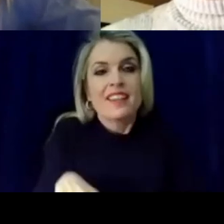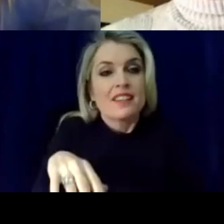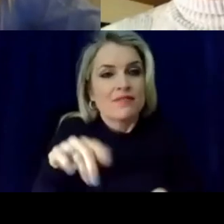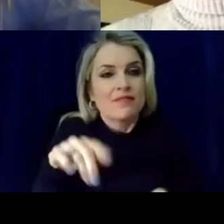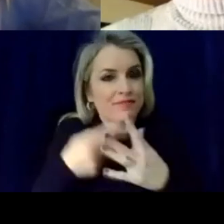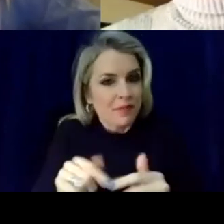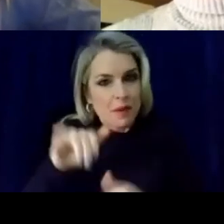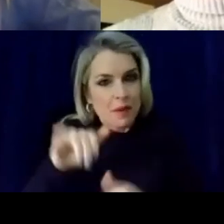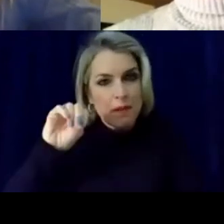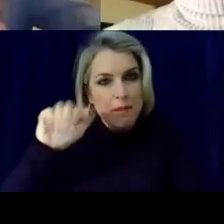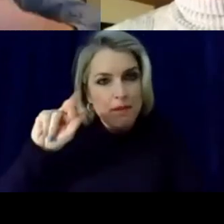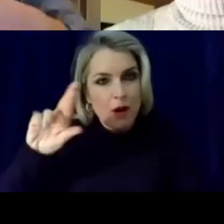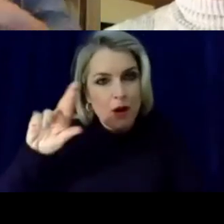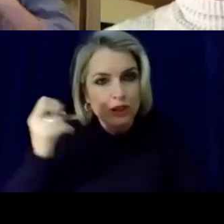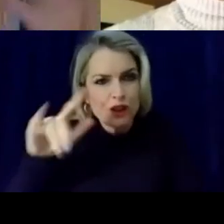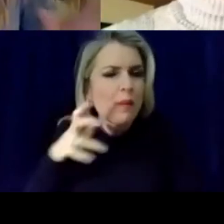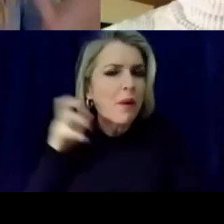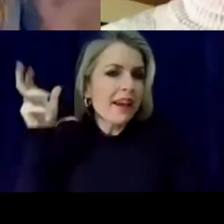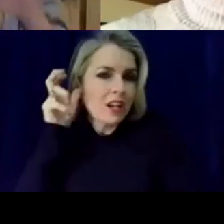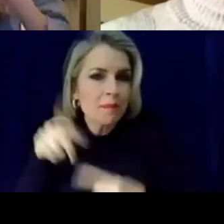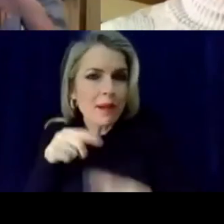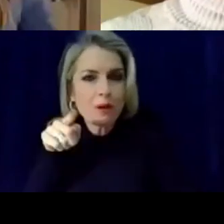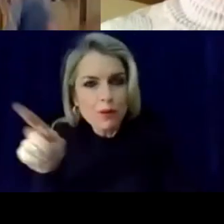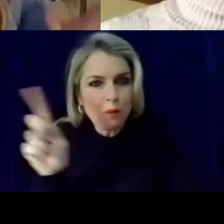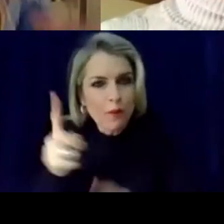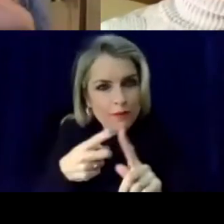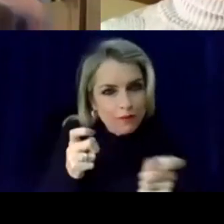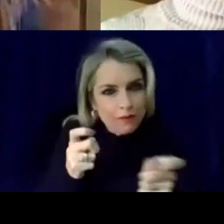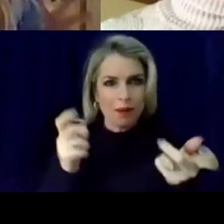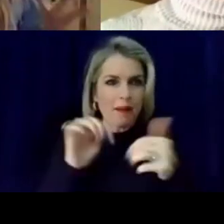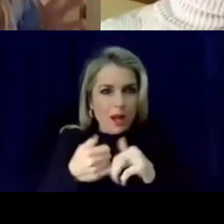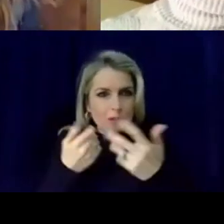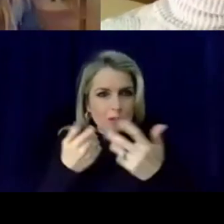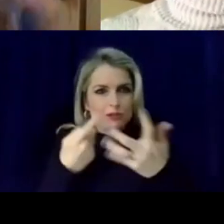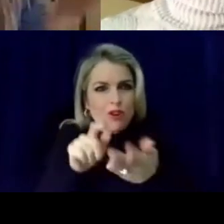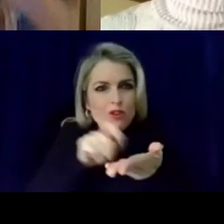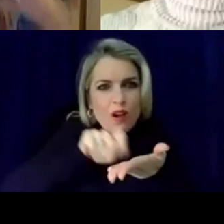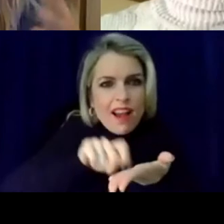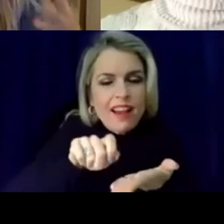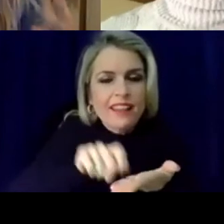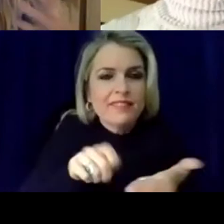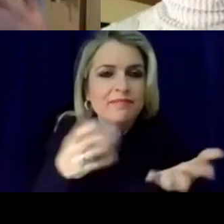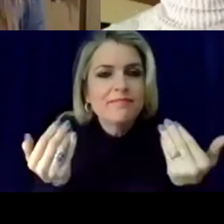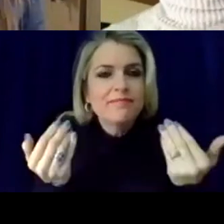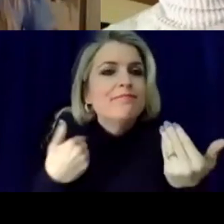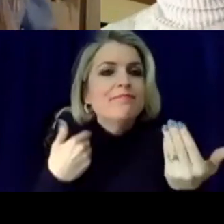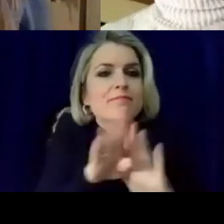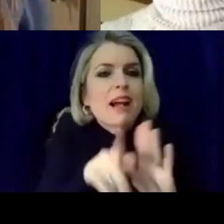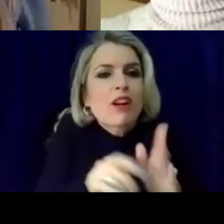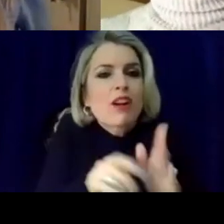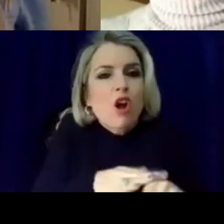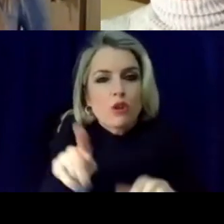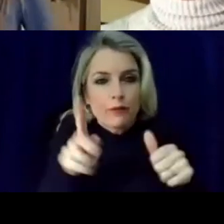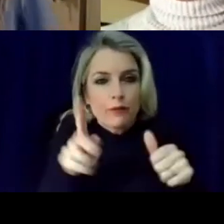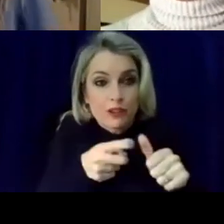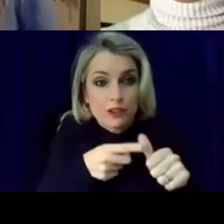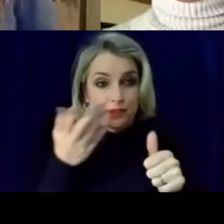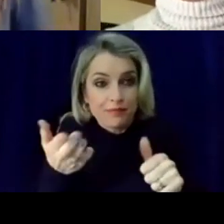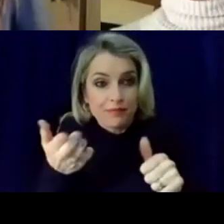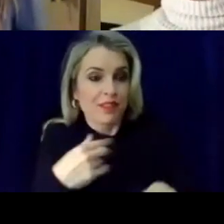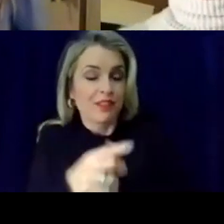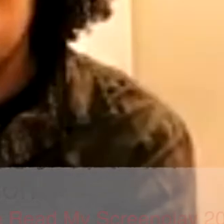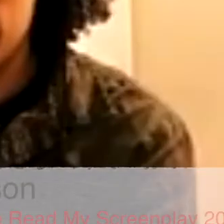I wanna talk to you first. I just wanna hear about you, where you're from, how you got into writing. Just give us a little background on you, please.